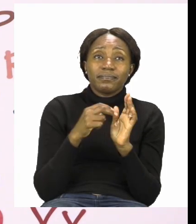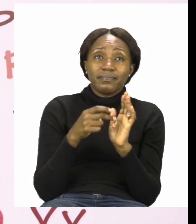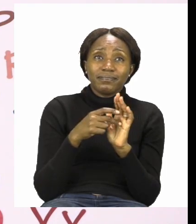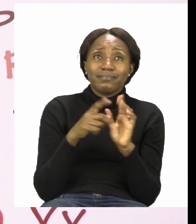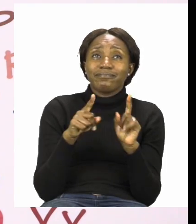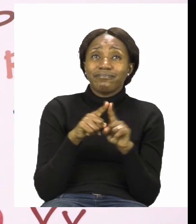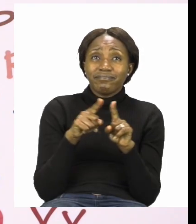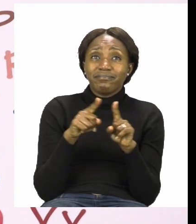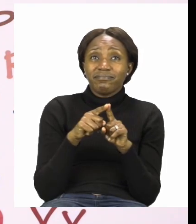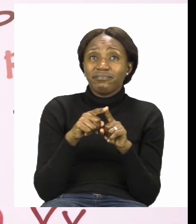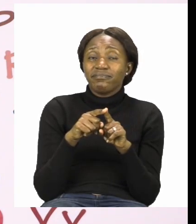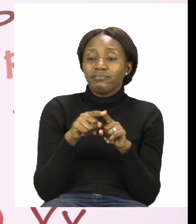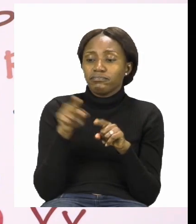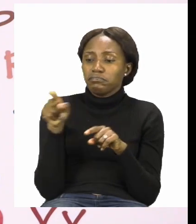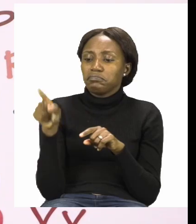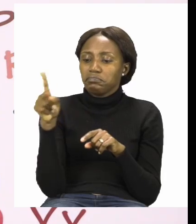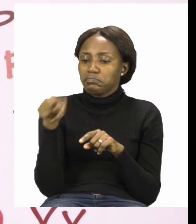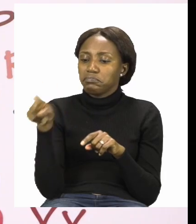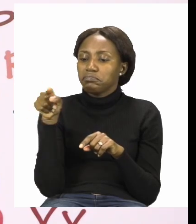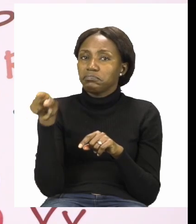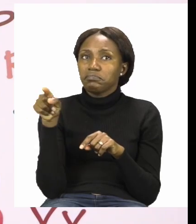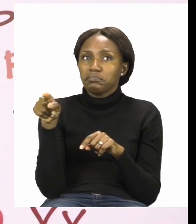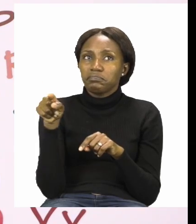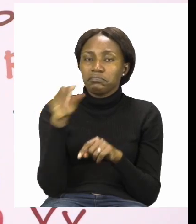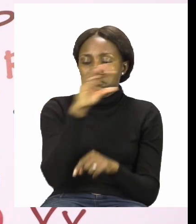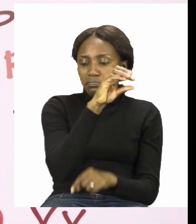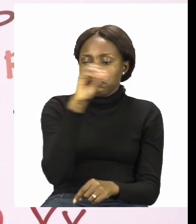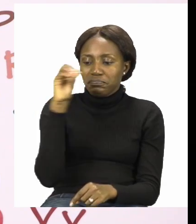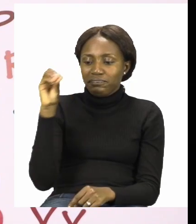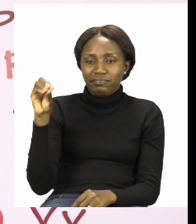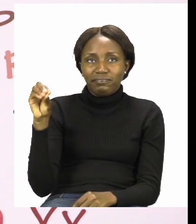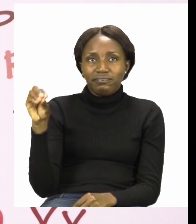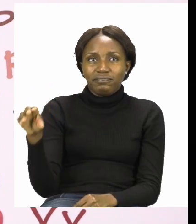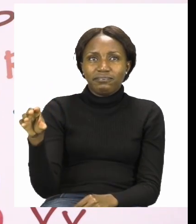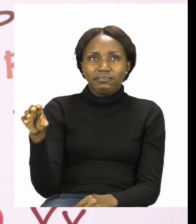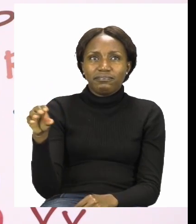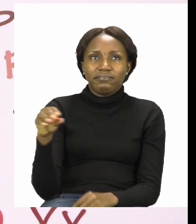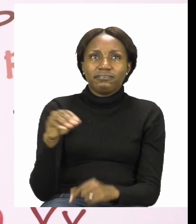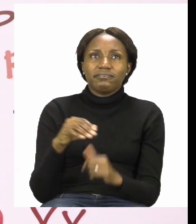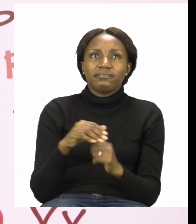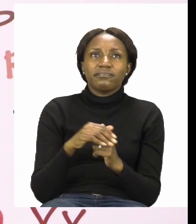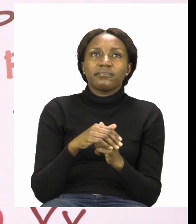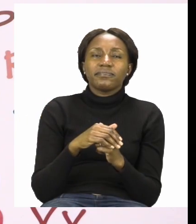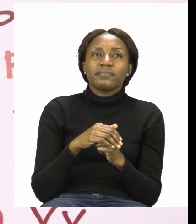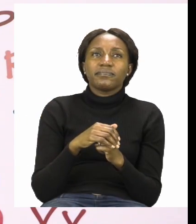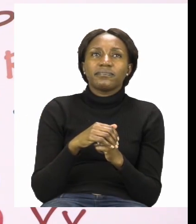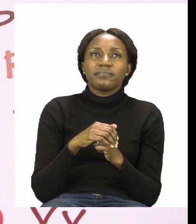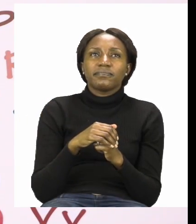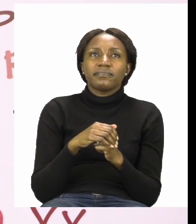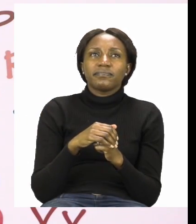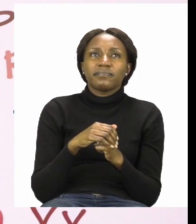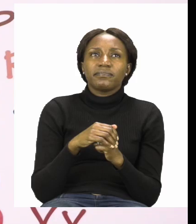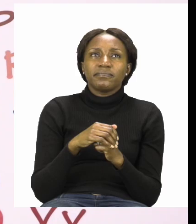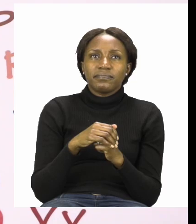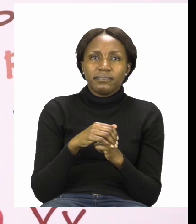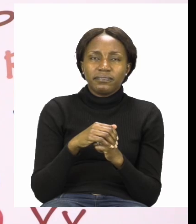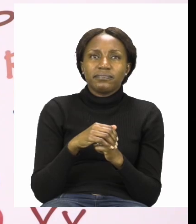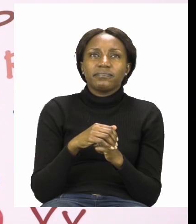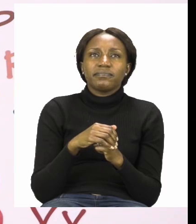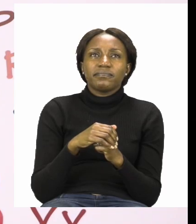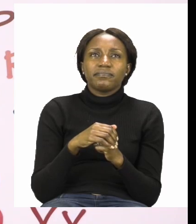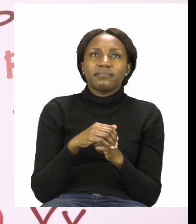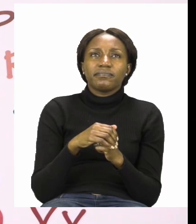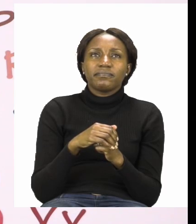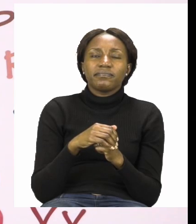same number that's missing here, because we have our 16 here, our 10 right here, and then our